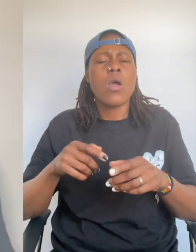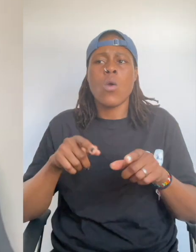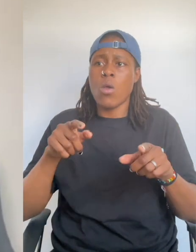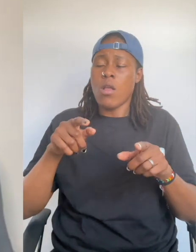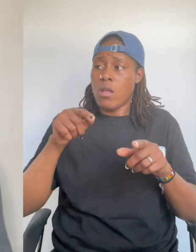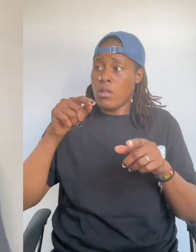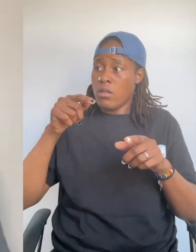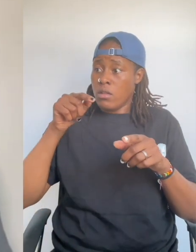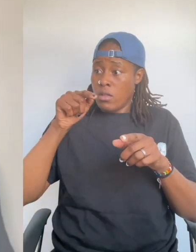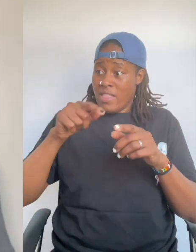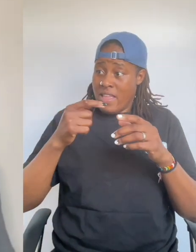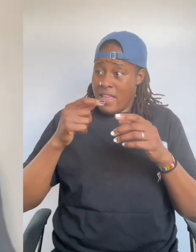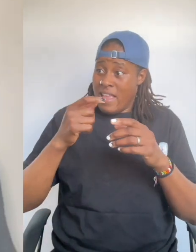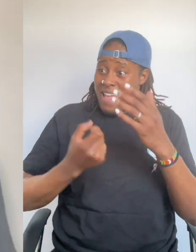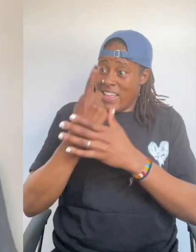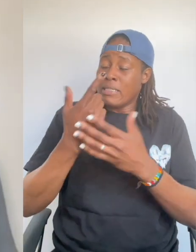an access area